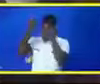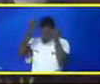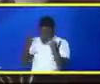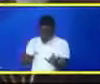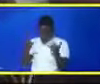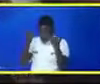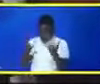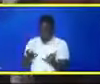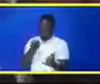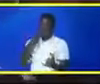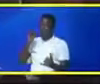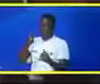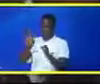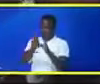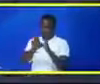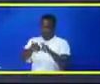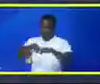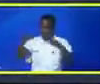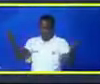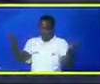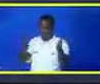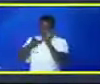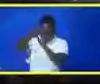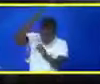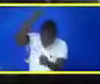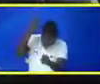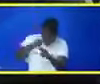I command that that door opens now.